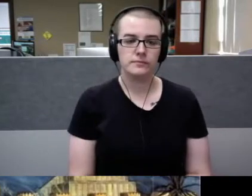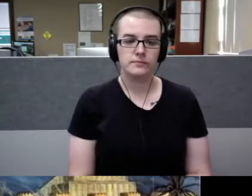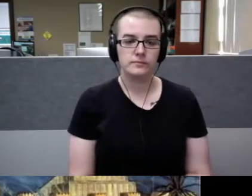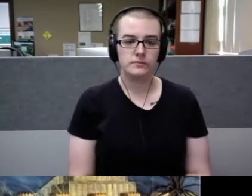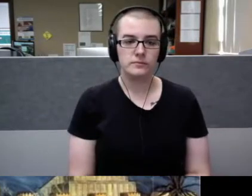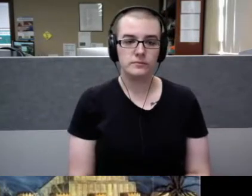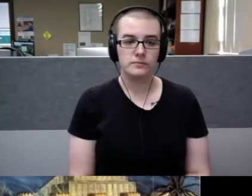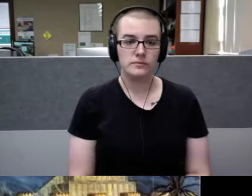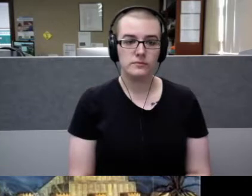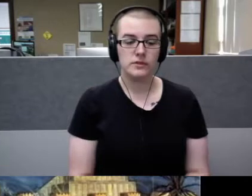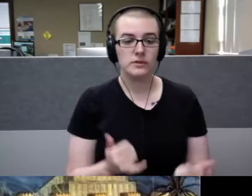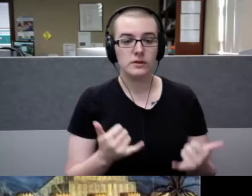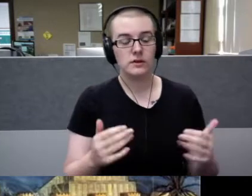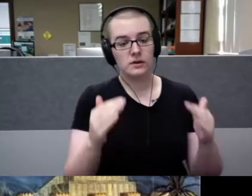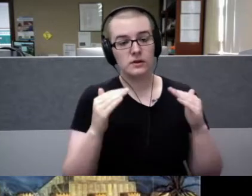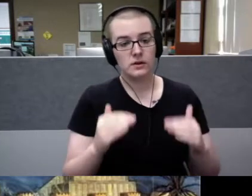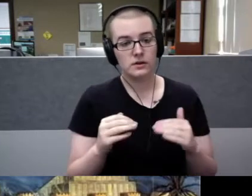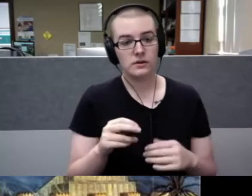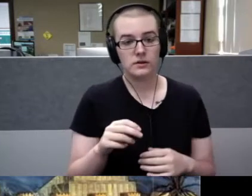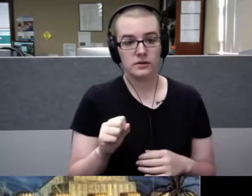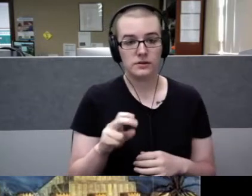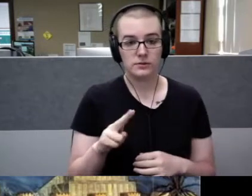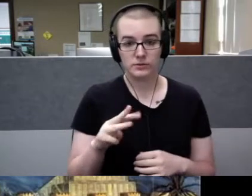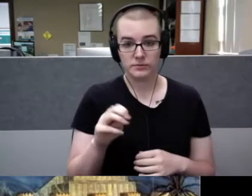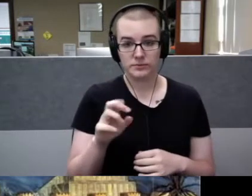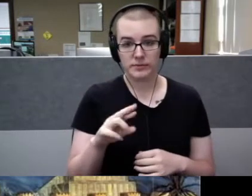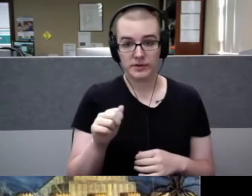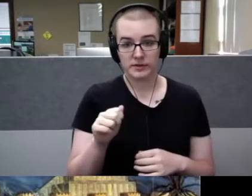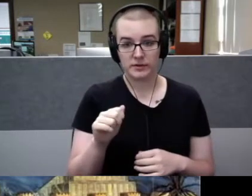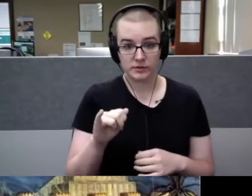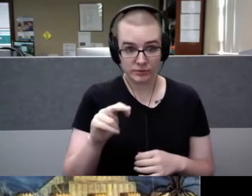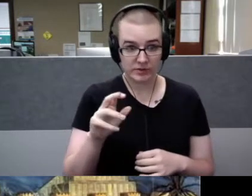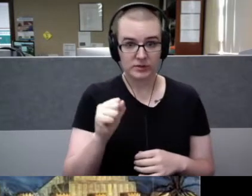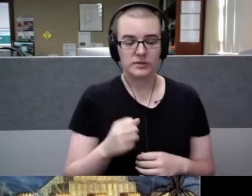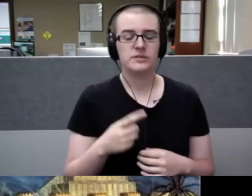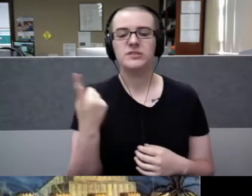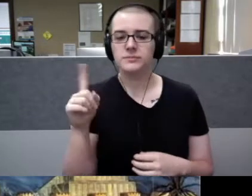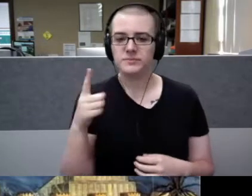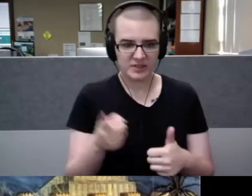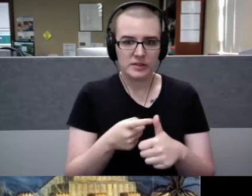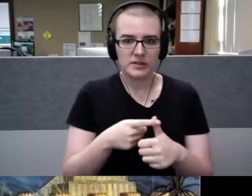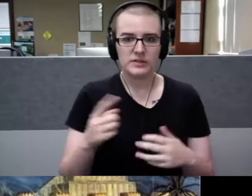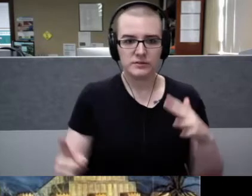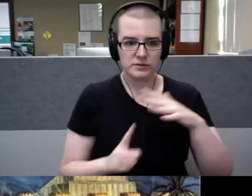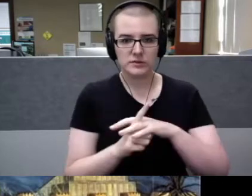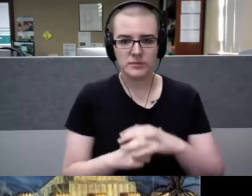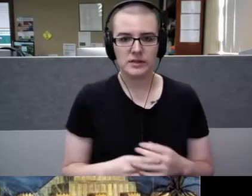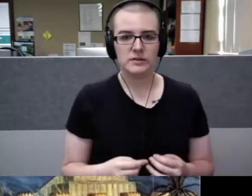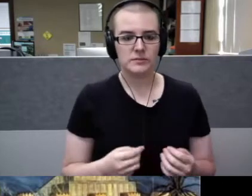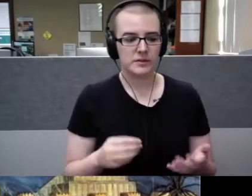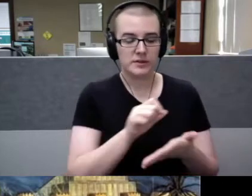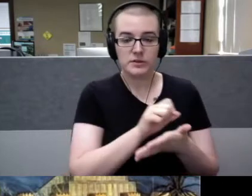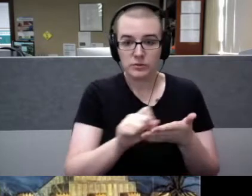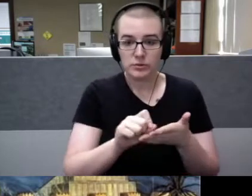Sumerians in the Fertile Crescent are really the first civilization that arises that we can date back in history. And there are 5